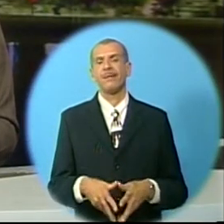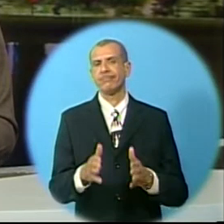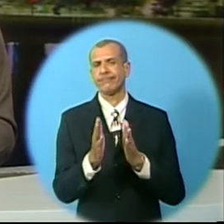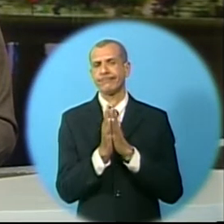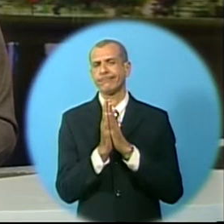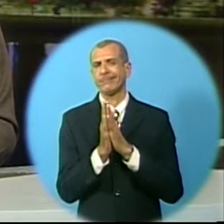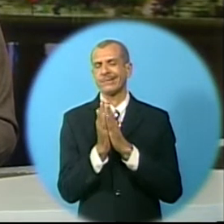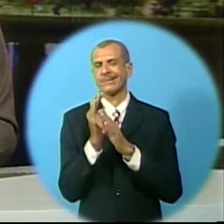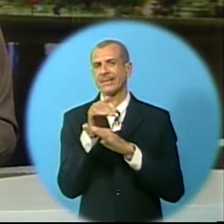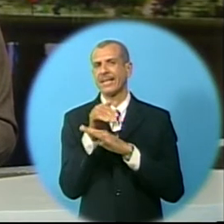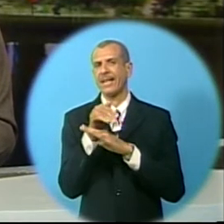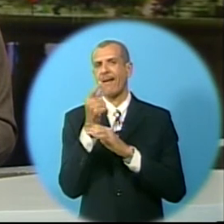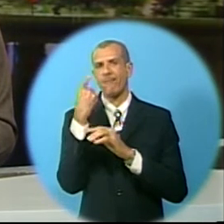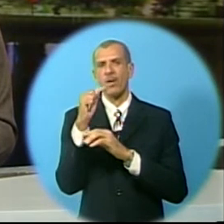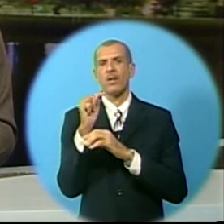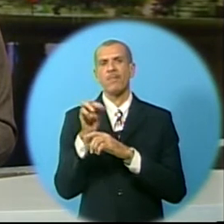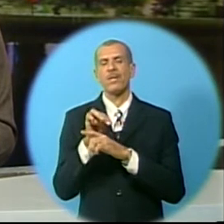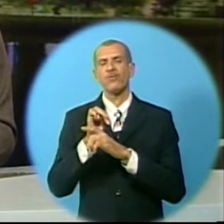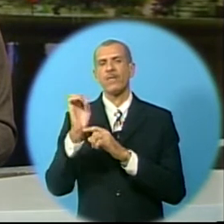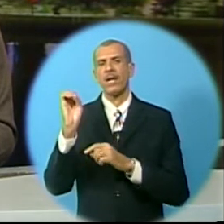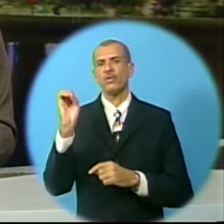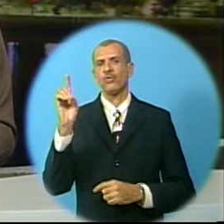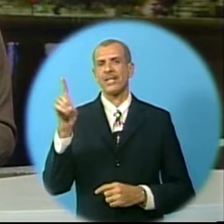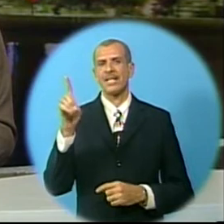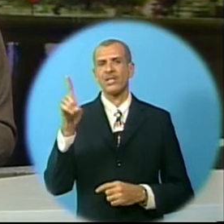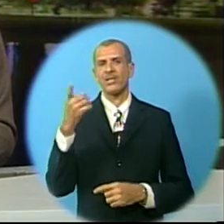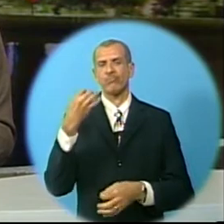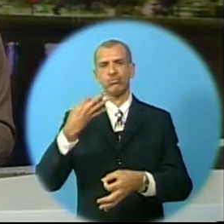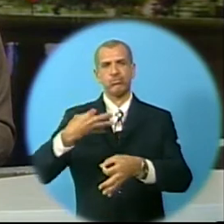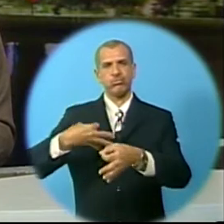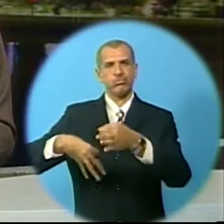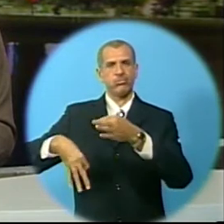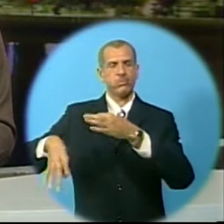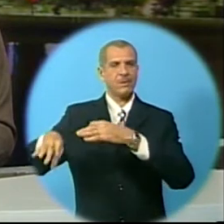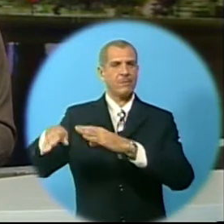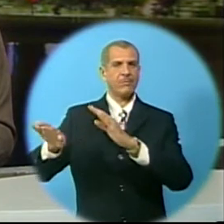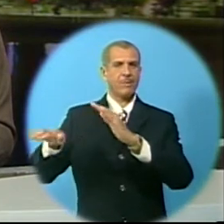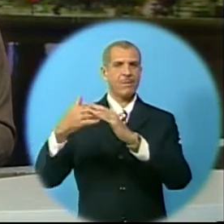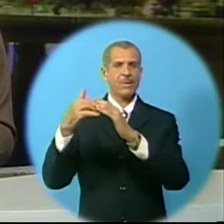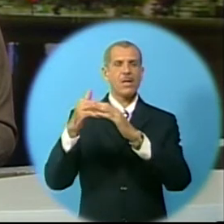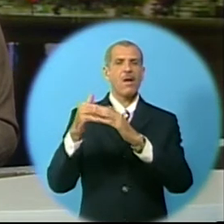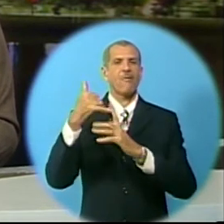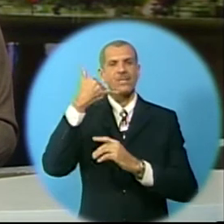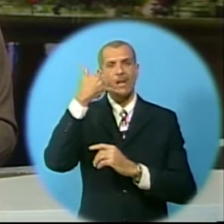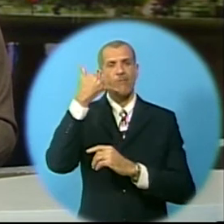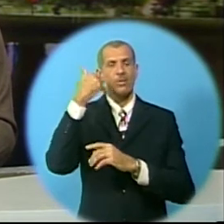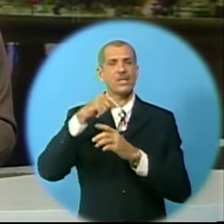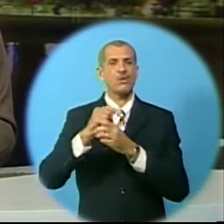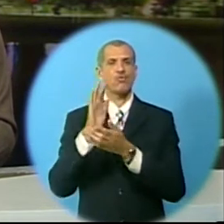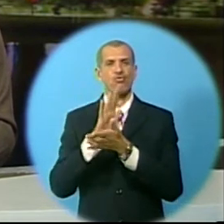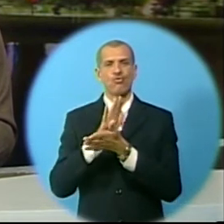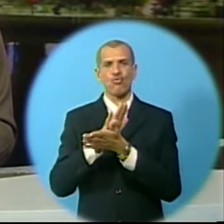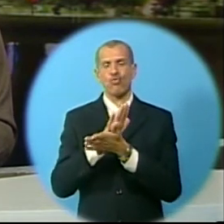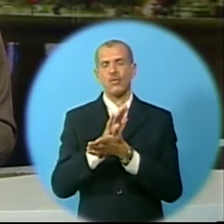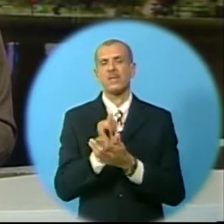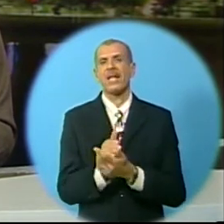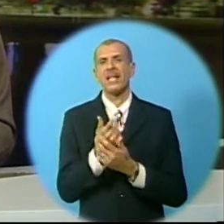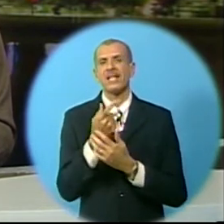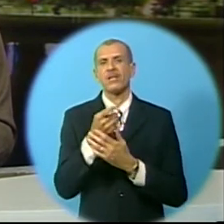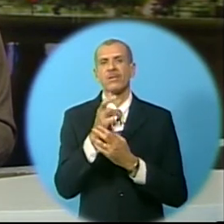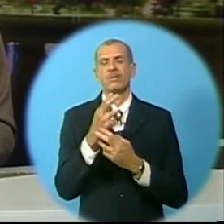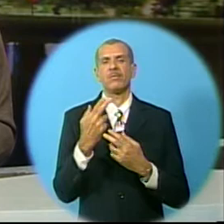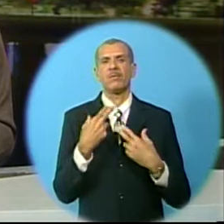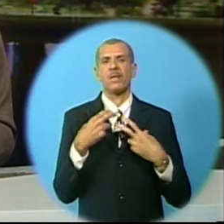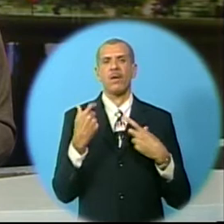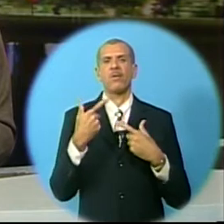A plea tonight for the Ministry of Education to reverse its ban on cell phone use in schools. It's coming from retiring principal of